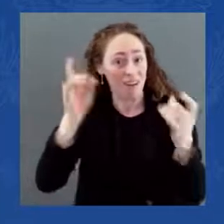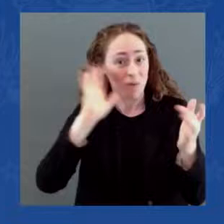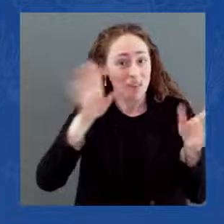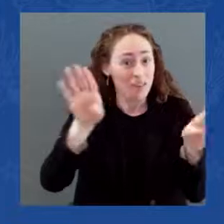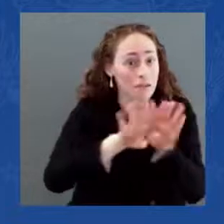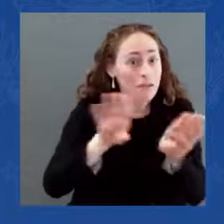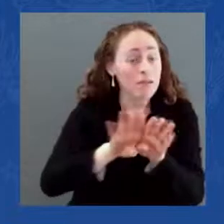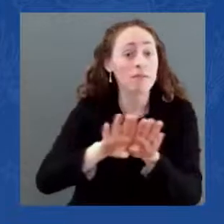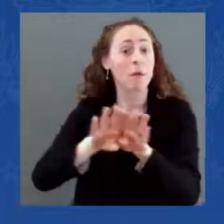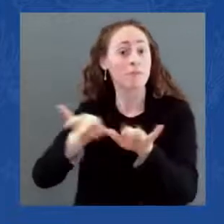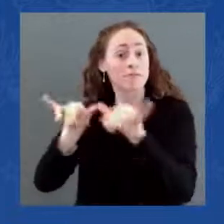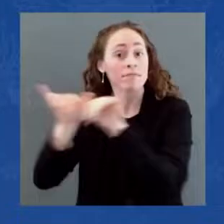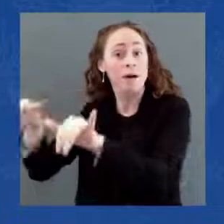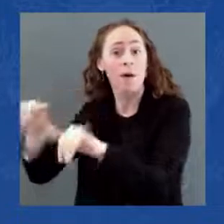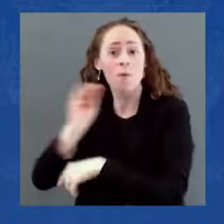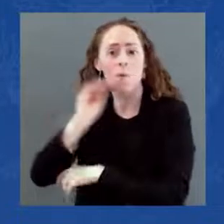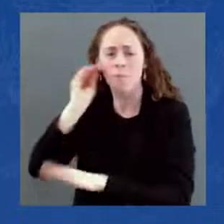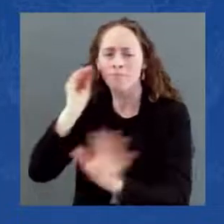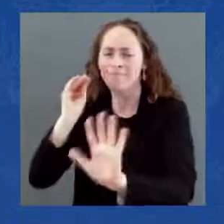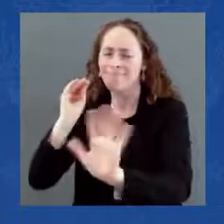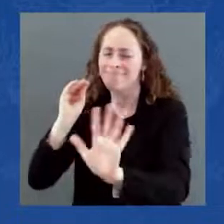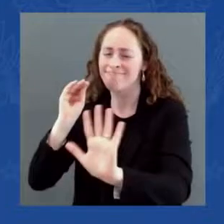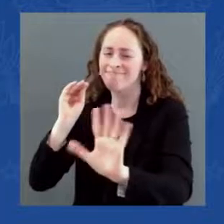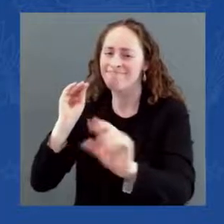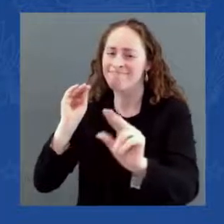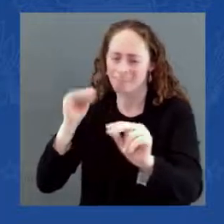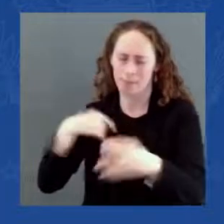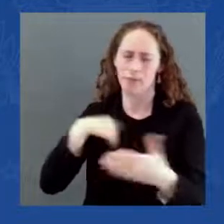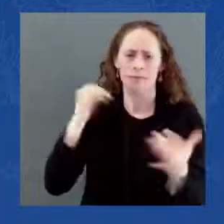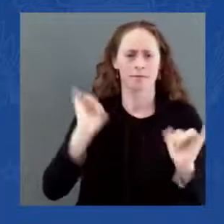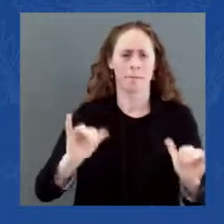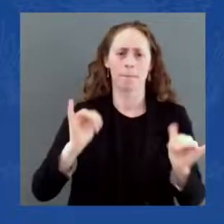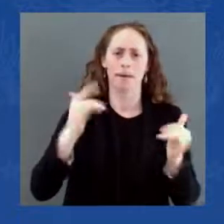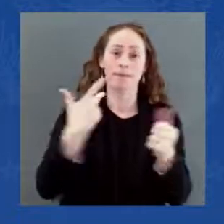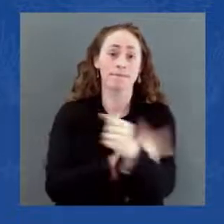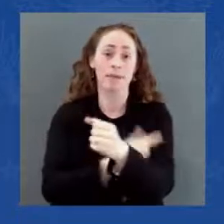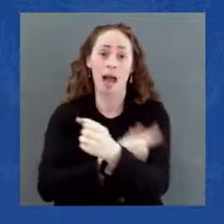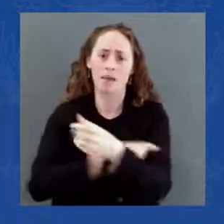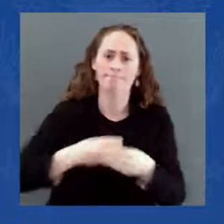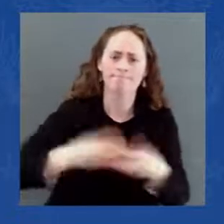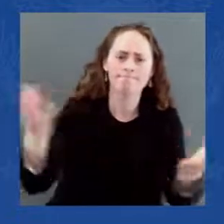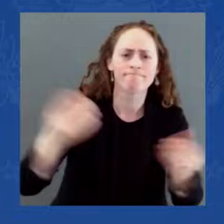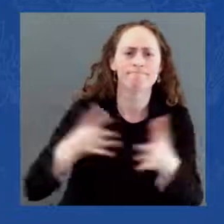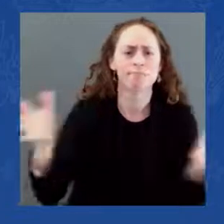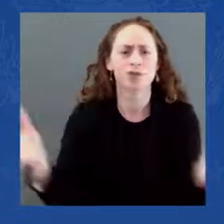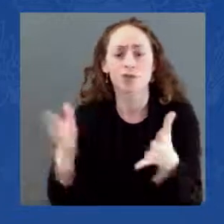lot more. There are five key actions that I want to see us take this winter.